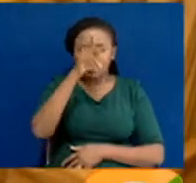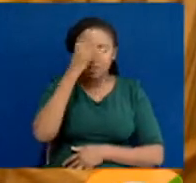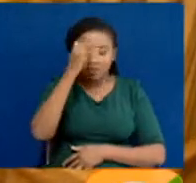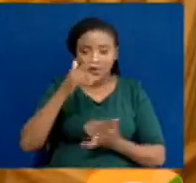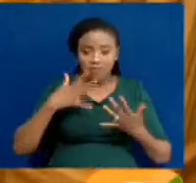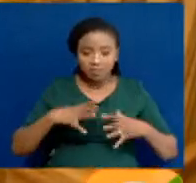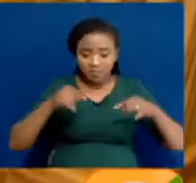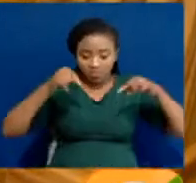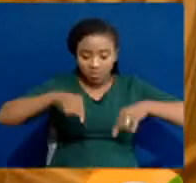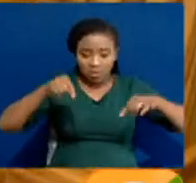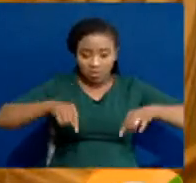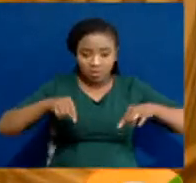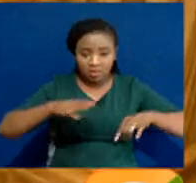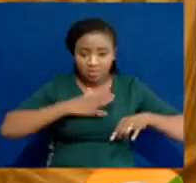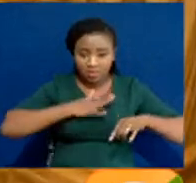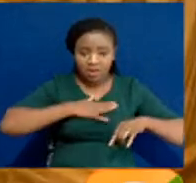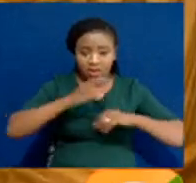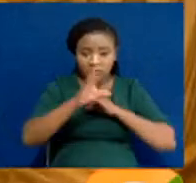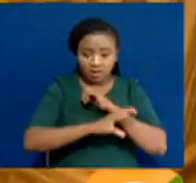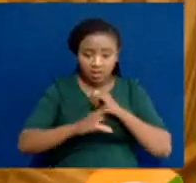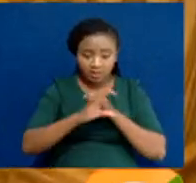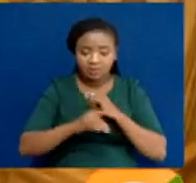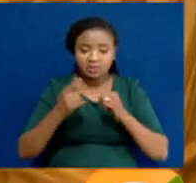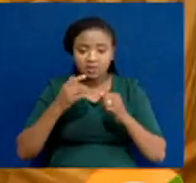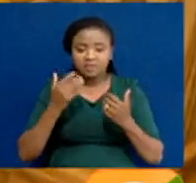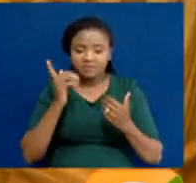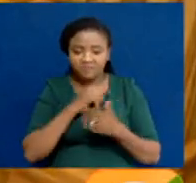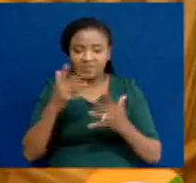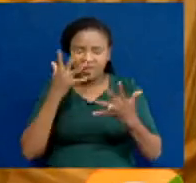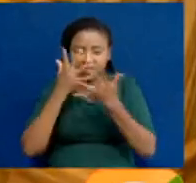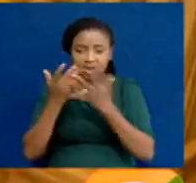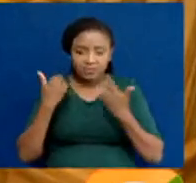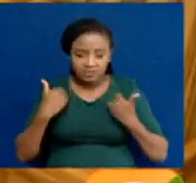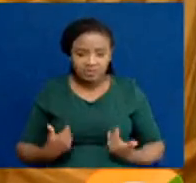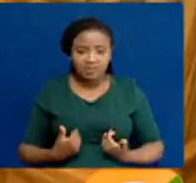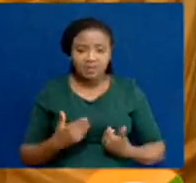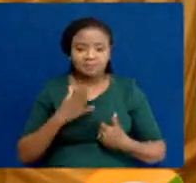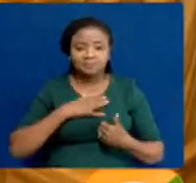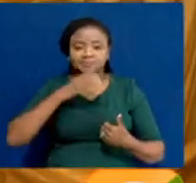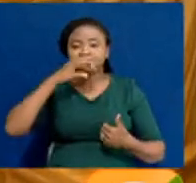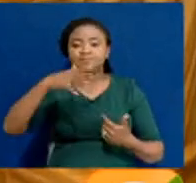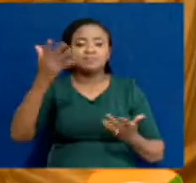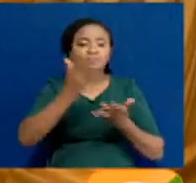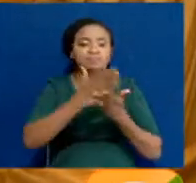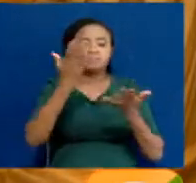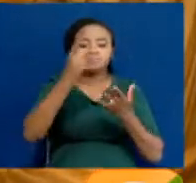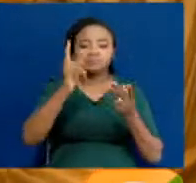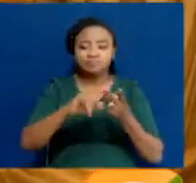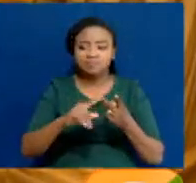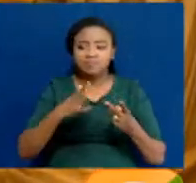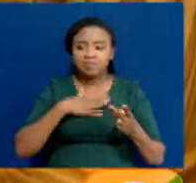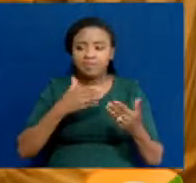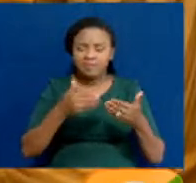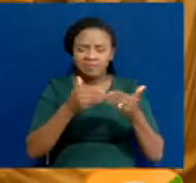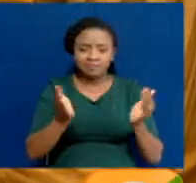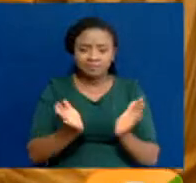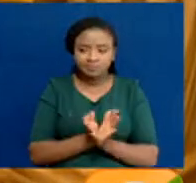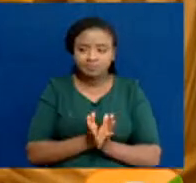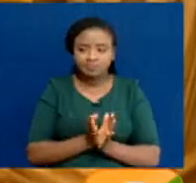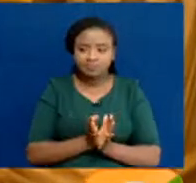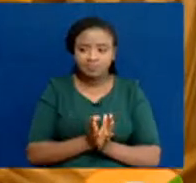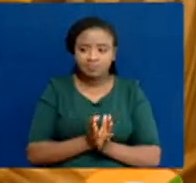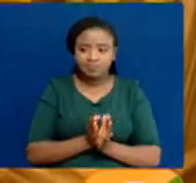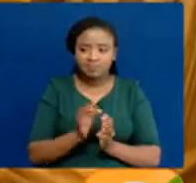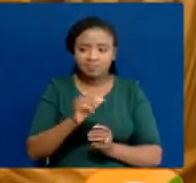me and my family. My son is somewhere, my wife is in another